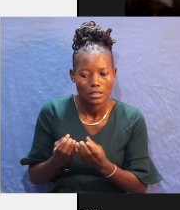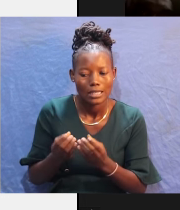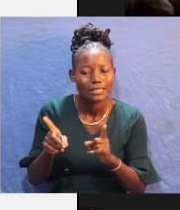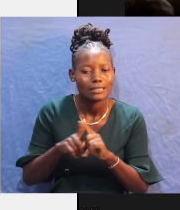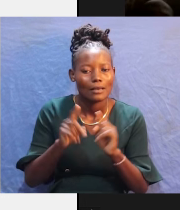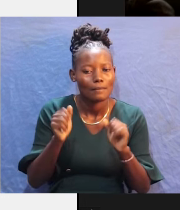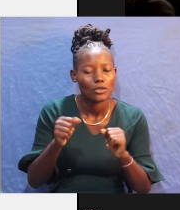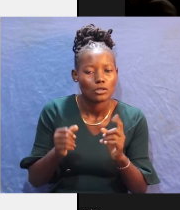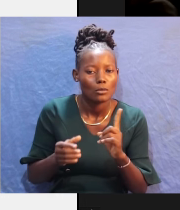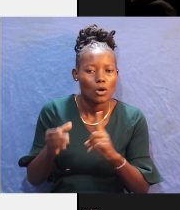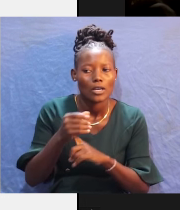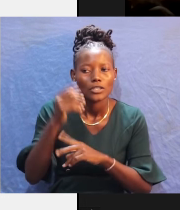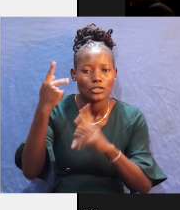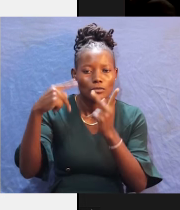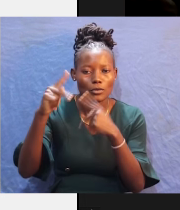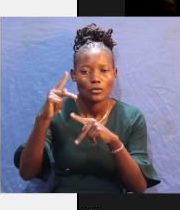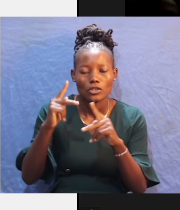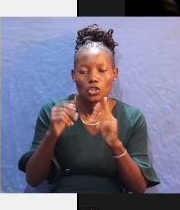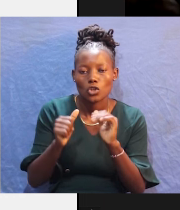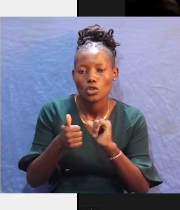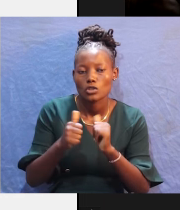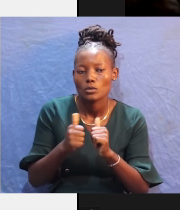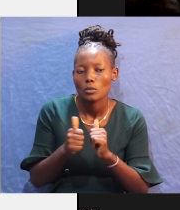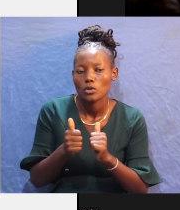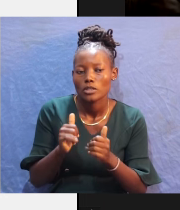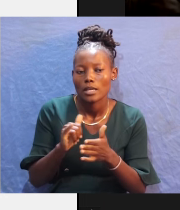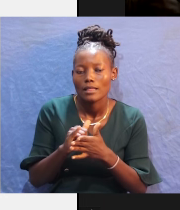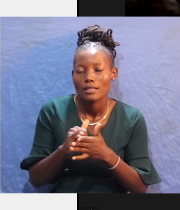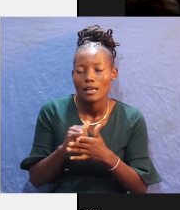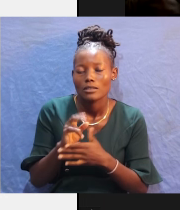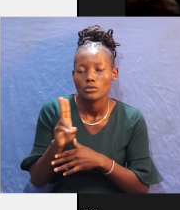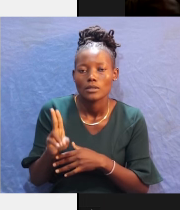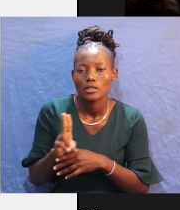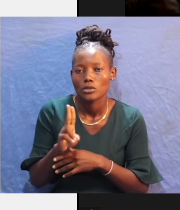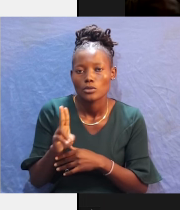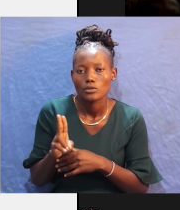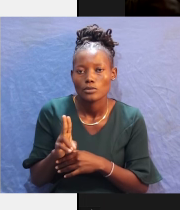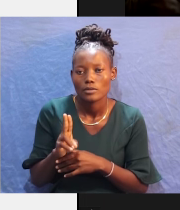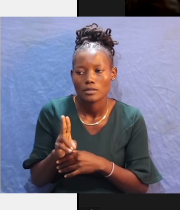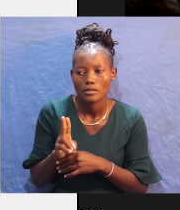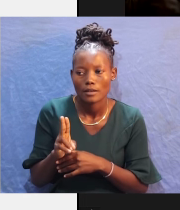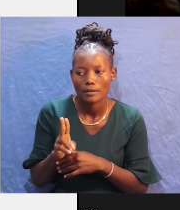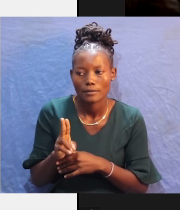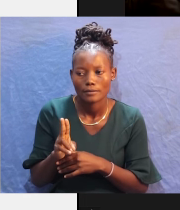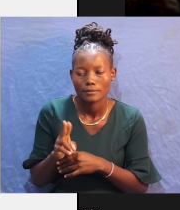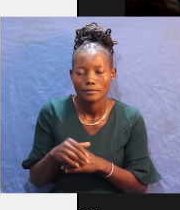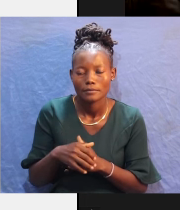go into professional sport. That means that in professional sport, you